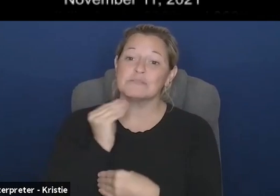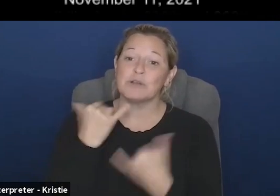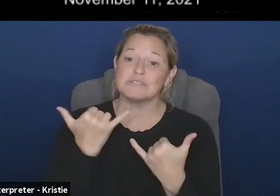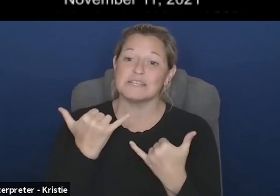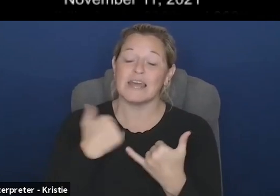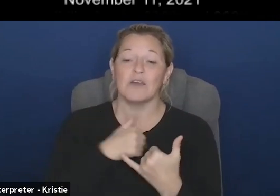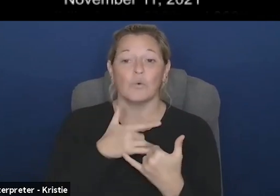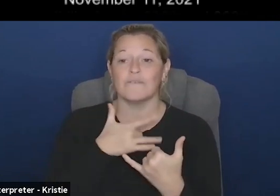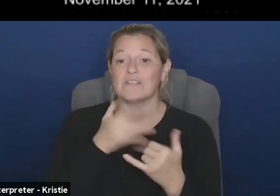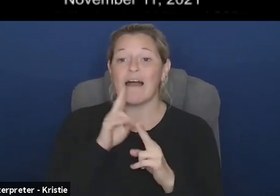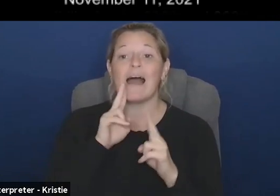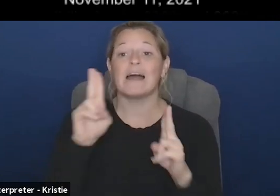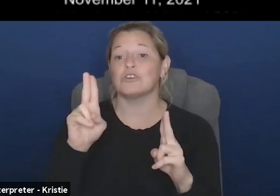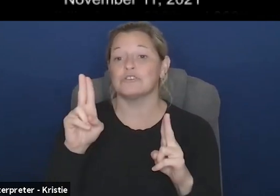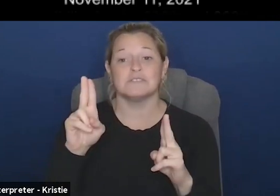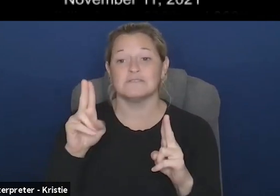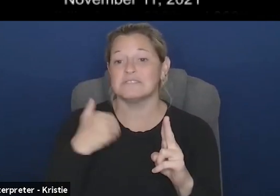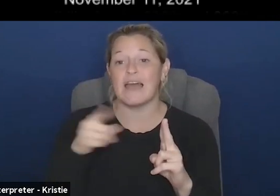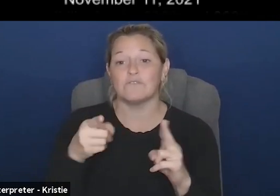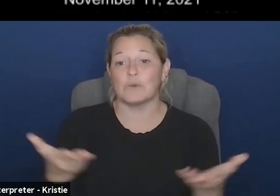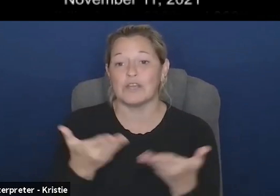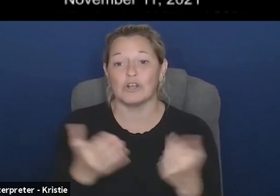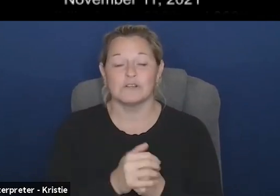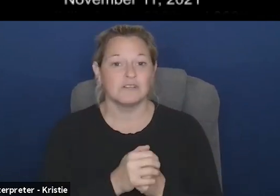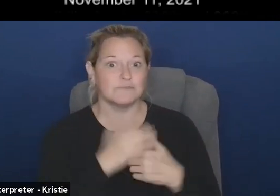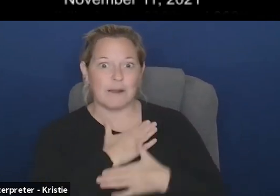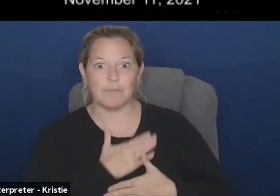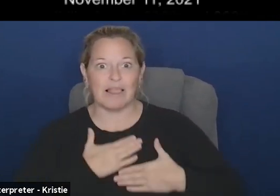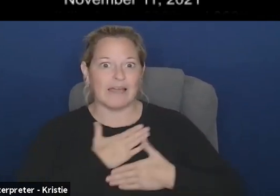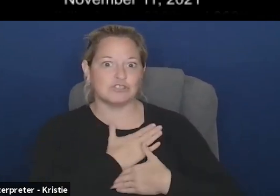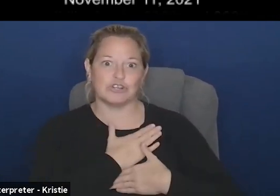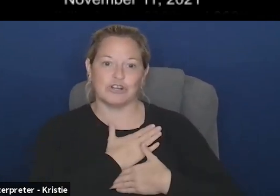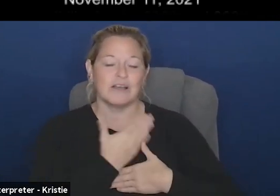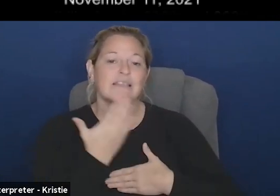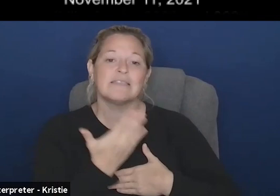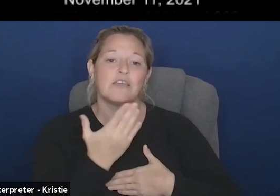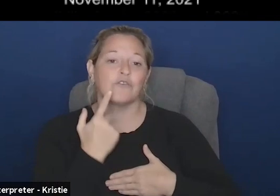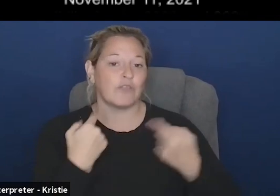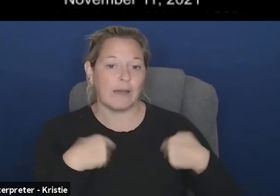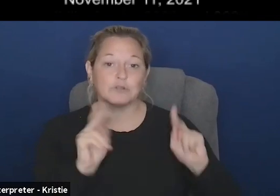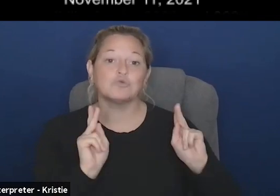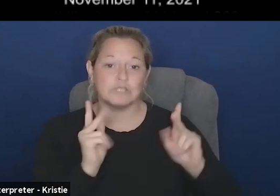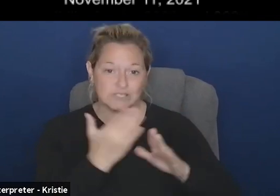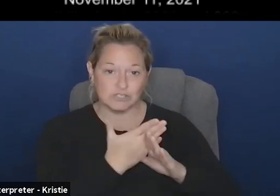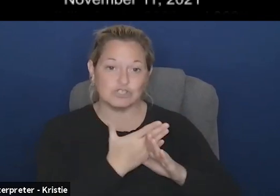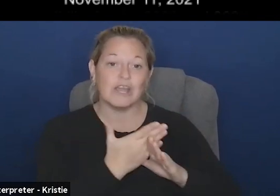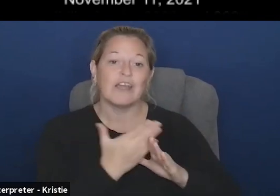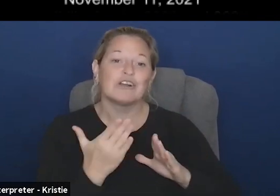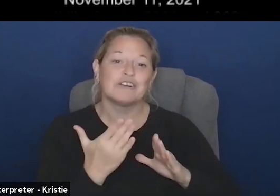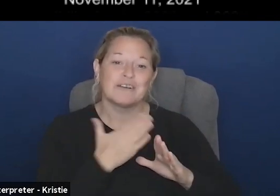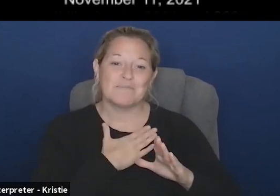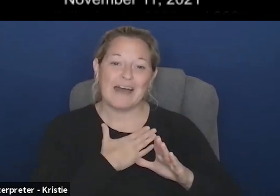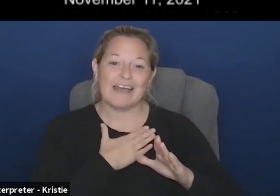honored to have you here. It has been such a pleasure. Thank you for the invitation and the opportunity to share